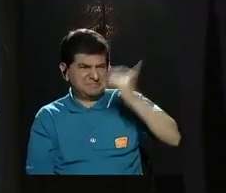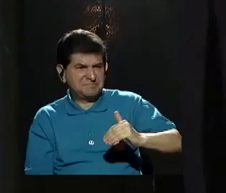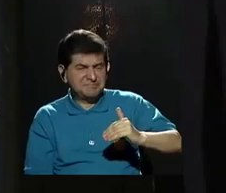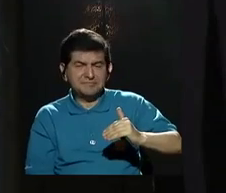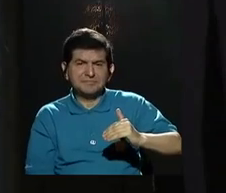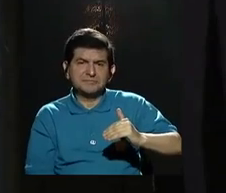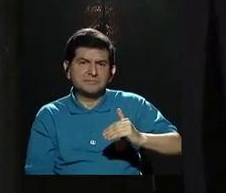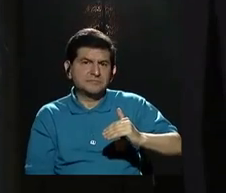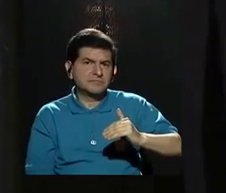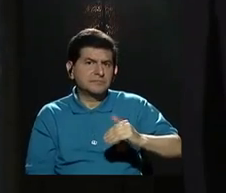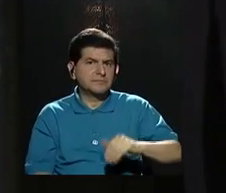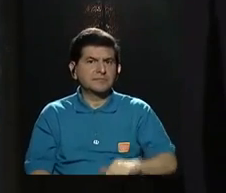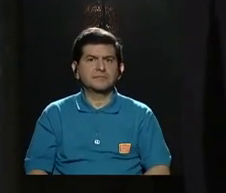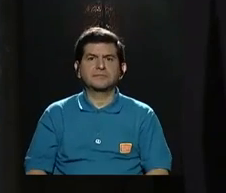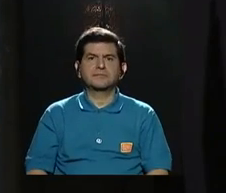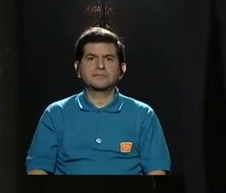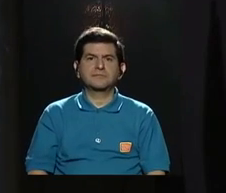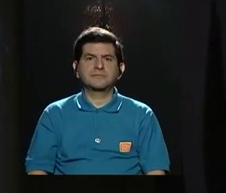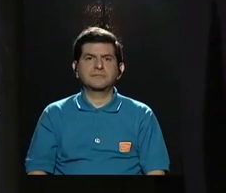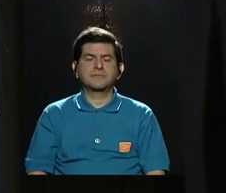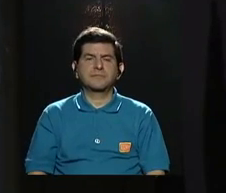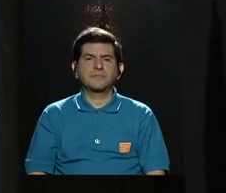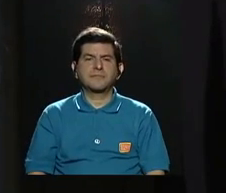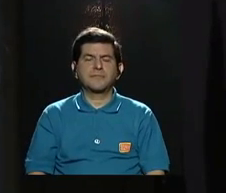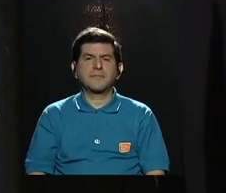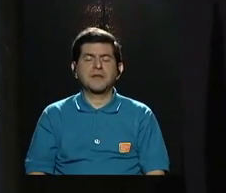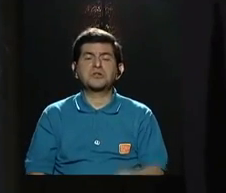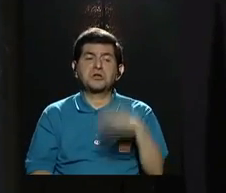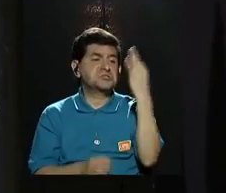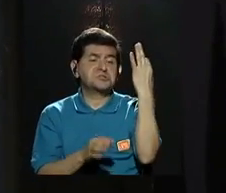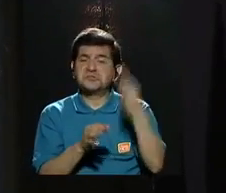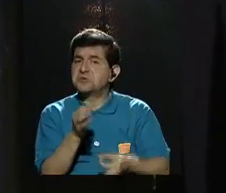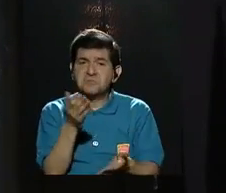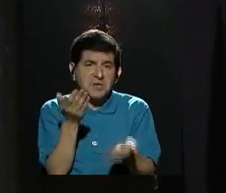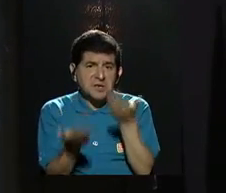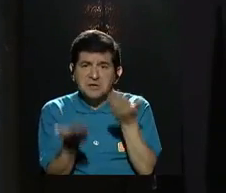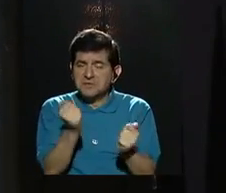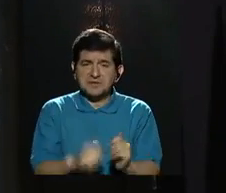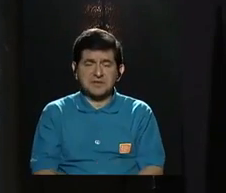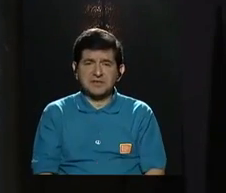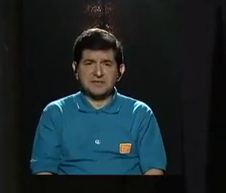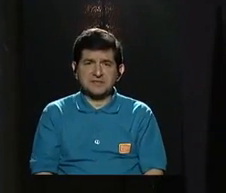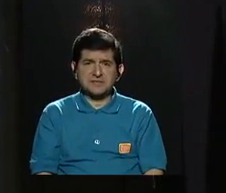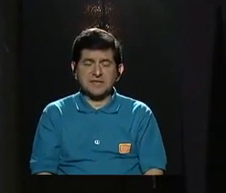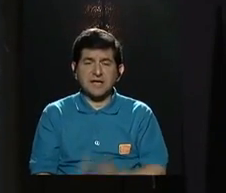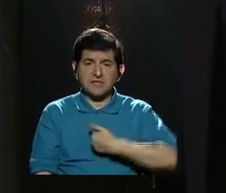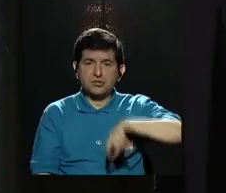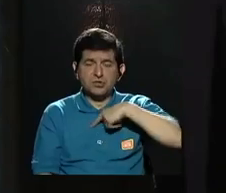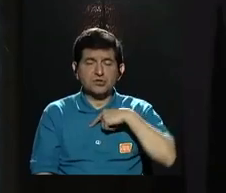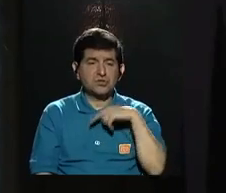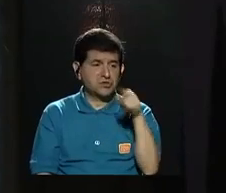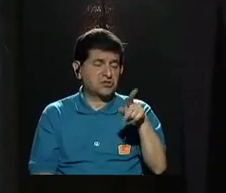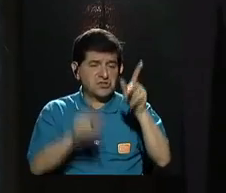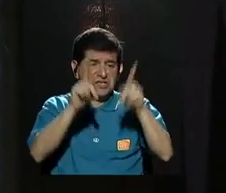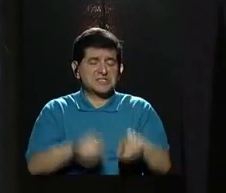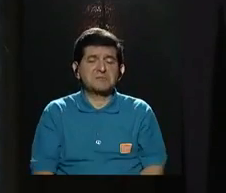So simply get rid of the men who are perpetrating gender